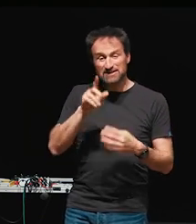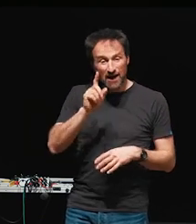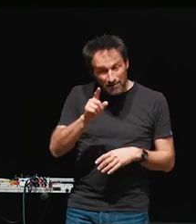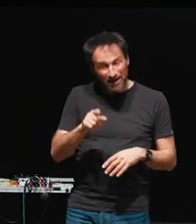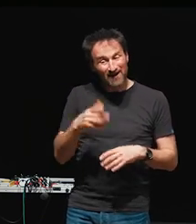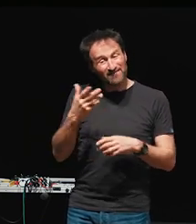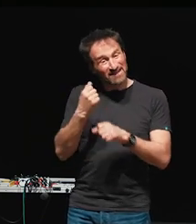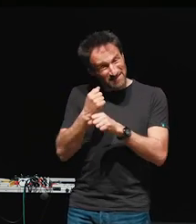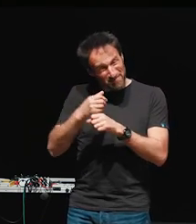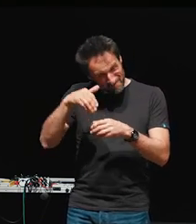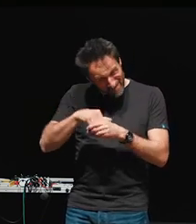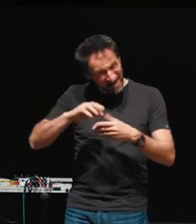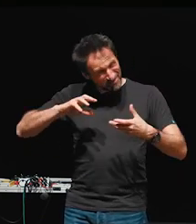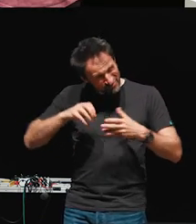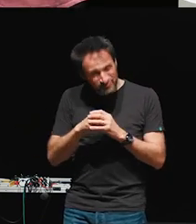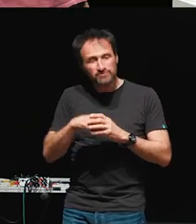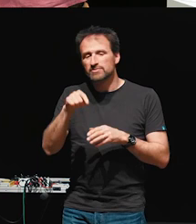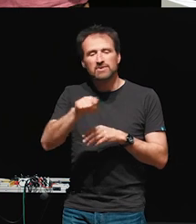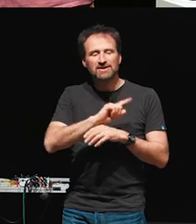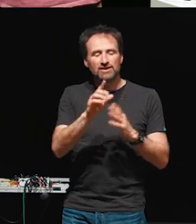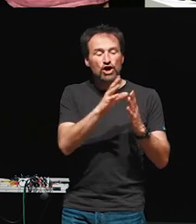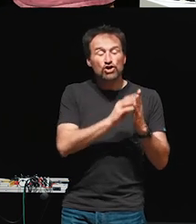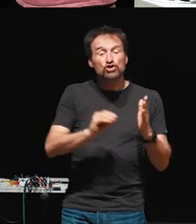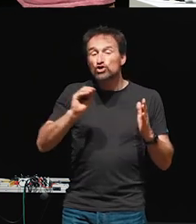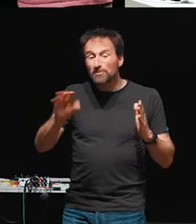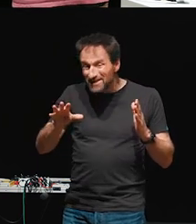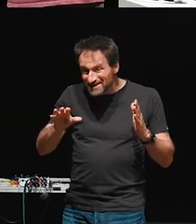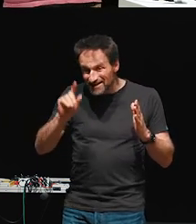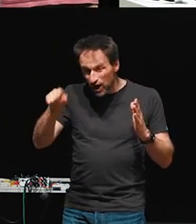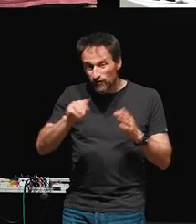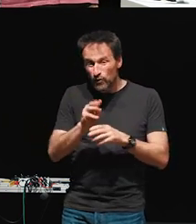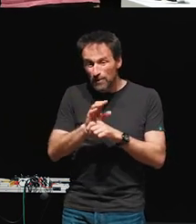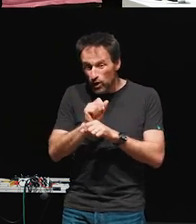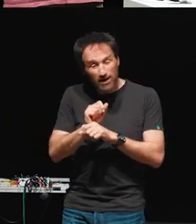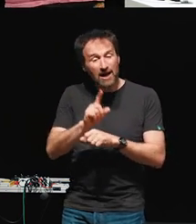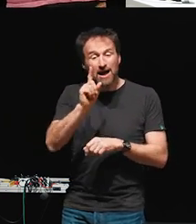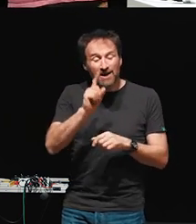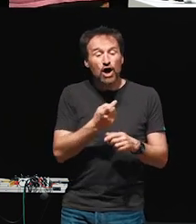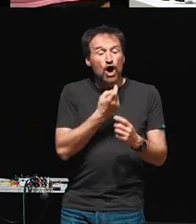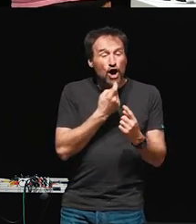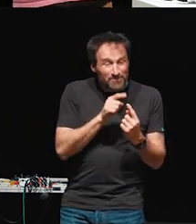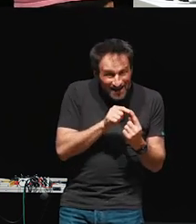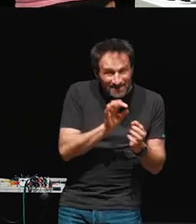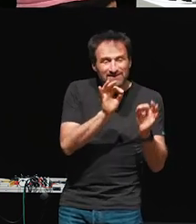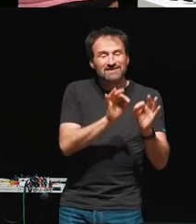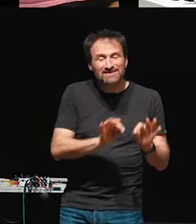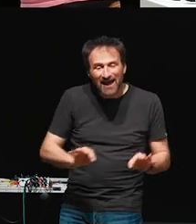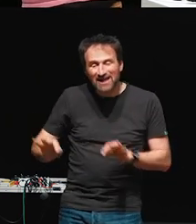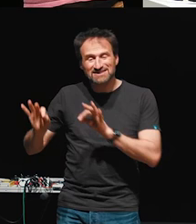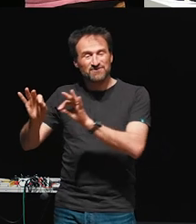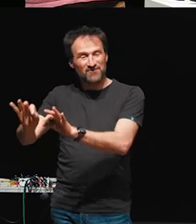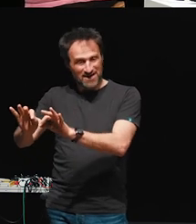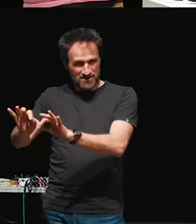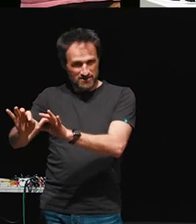does is it doesn't copy them when they're going to a web worker, but actually transfers the object. And so when you post